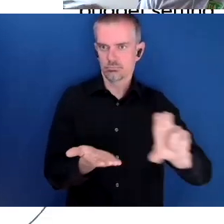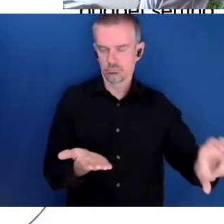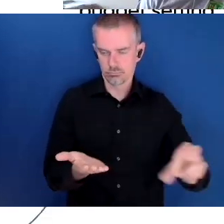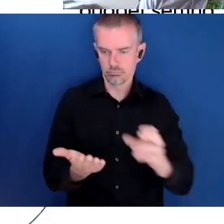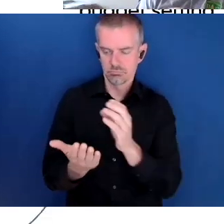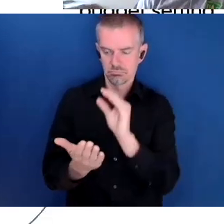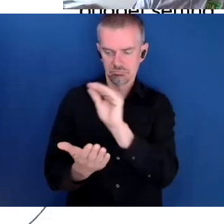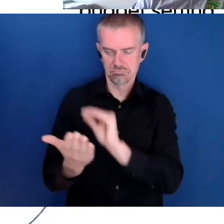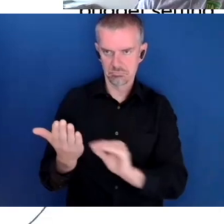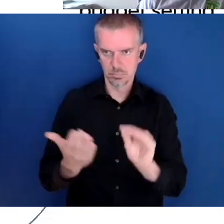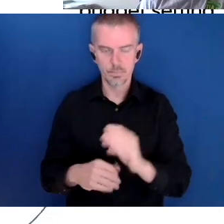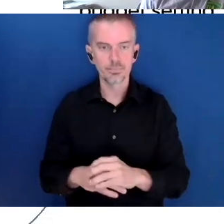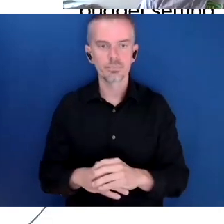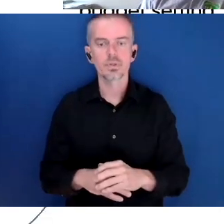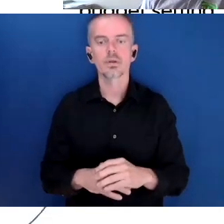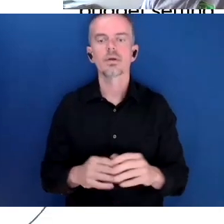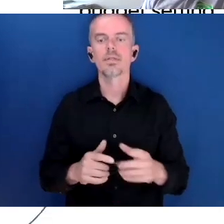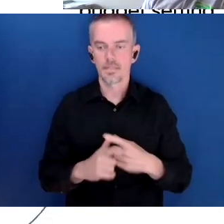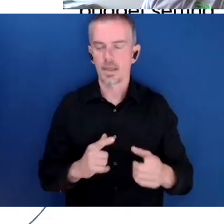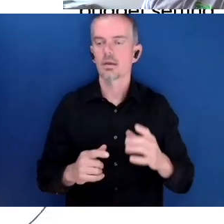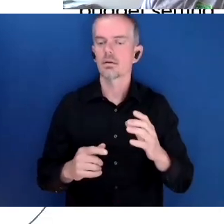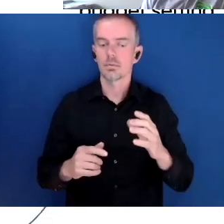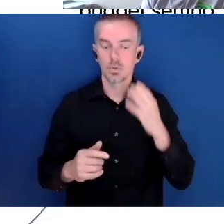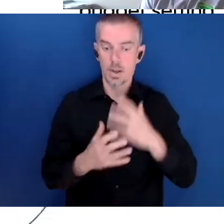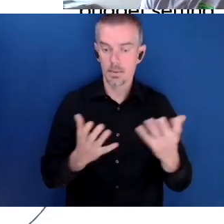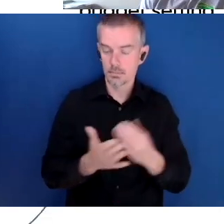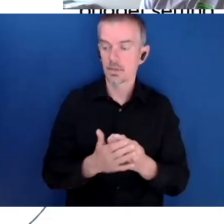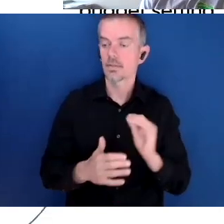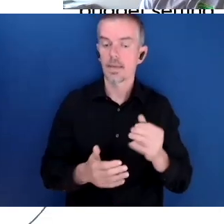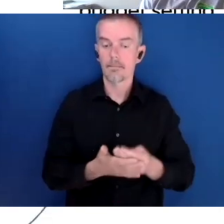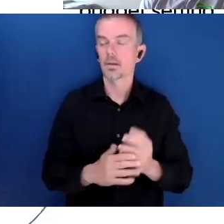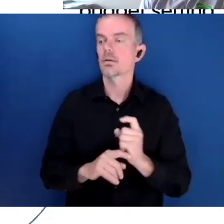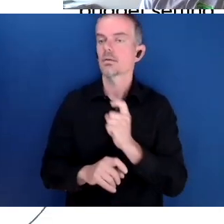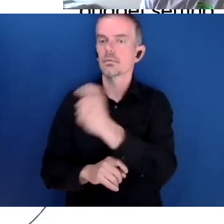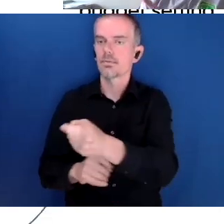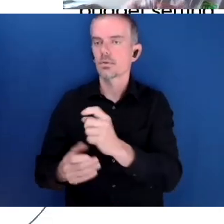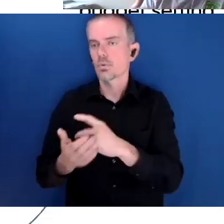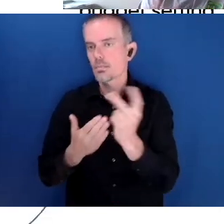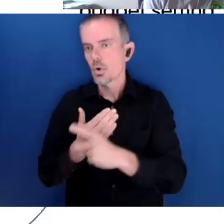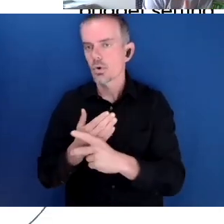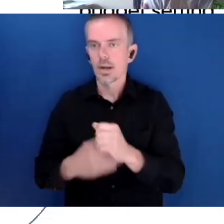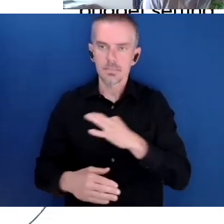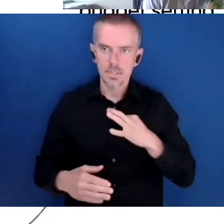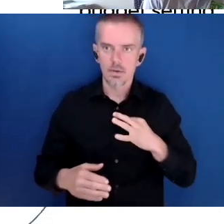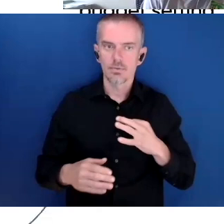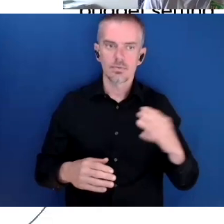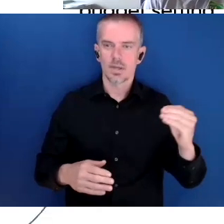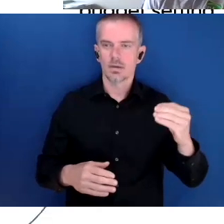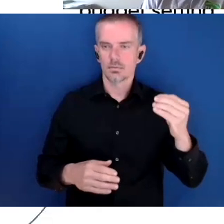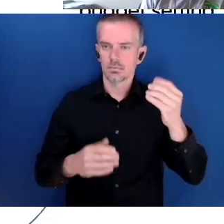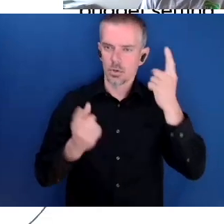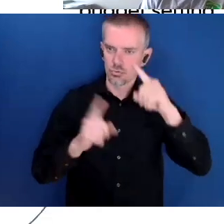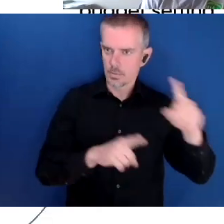how much money we have, we give that money out to our program staff and our grants and agreements staff, and they execute those agreements with